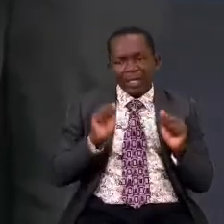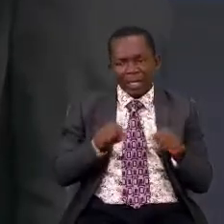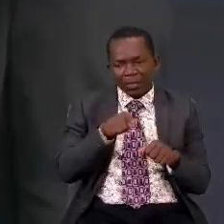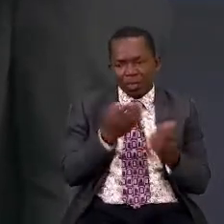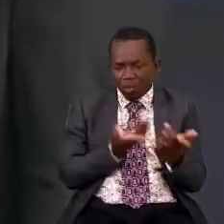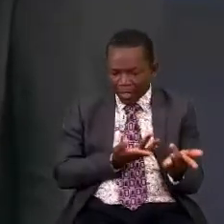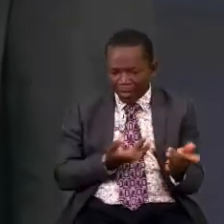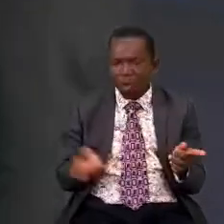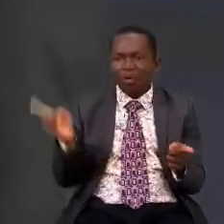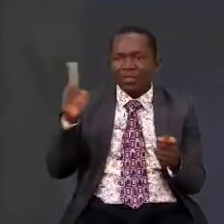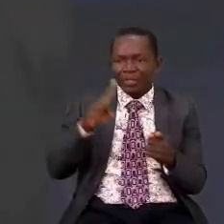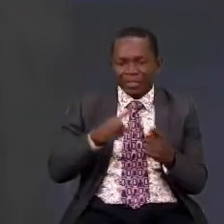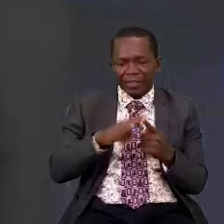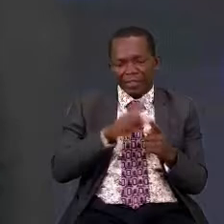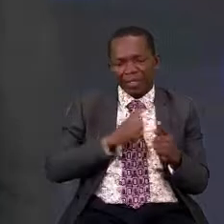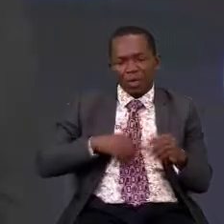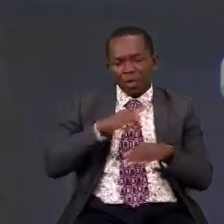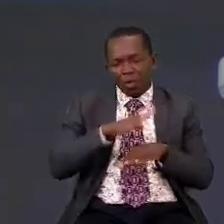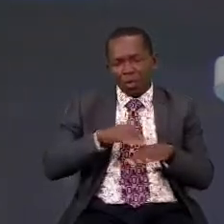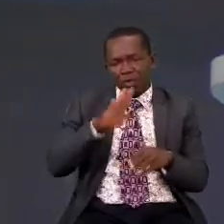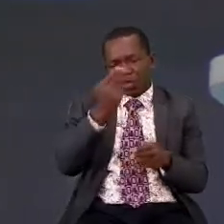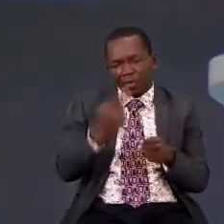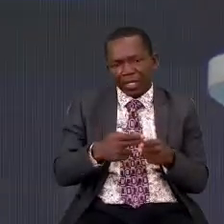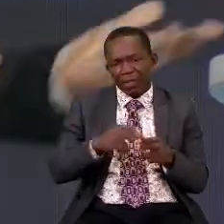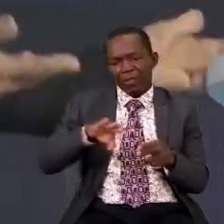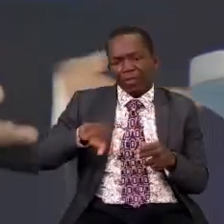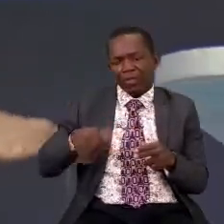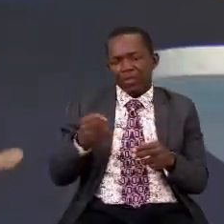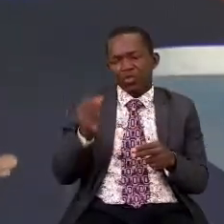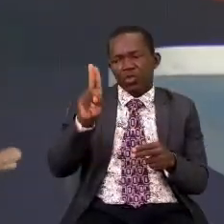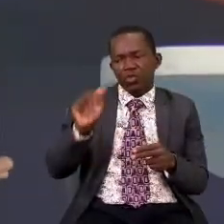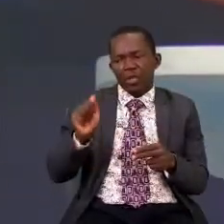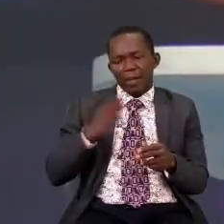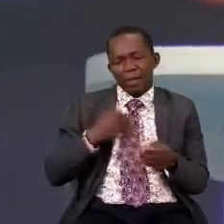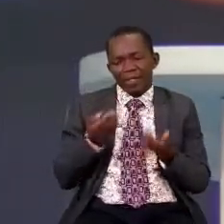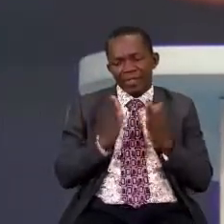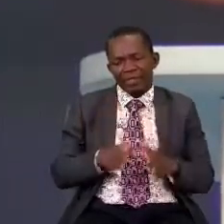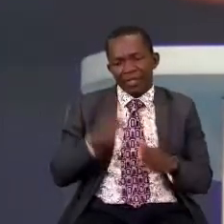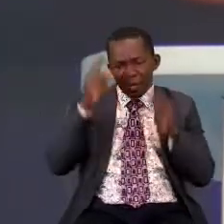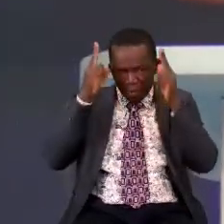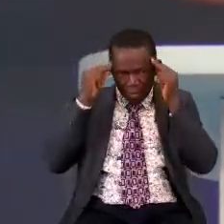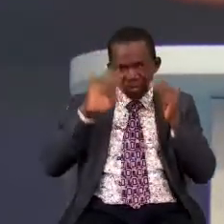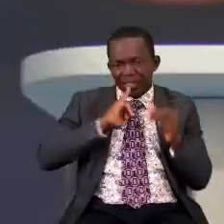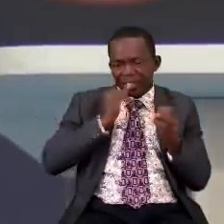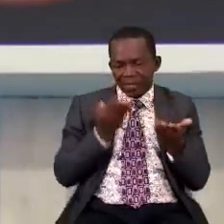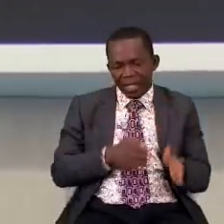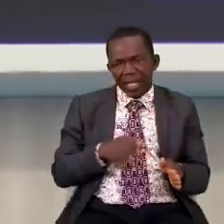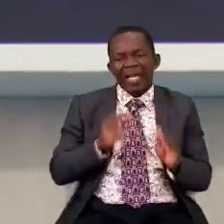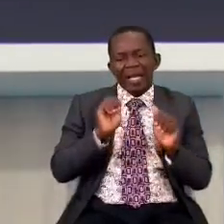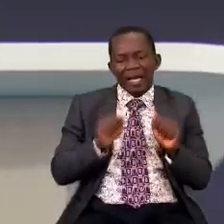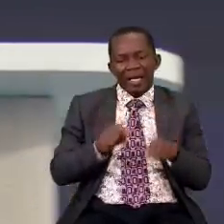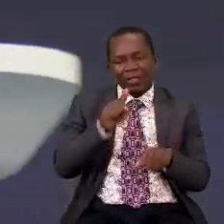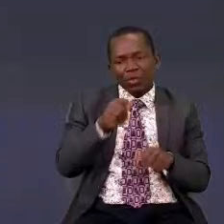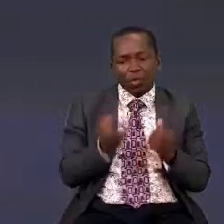until he says, rise? He's sending you to the people, and all these people, lead them to